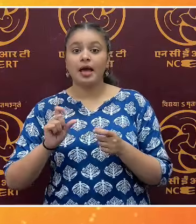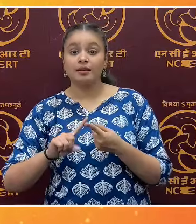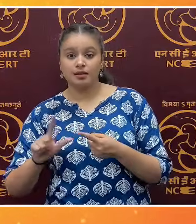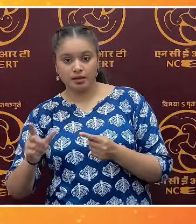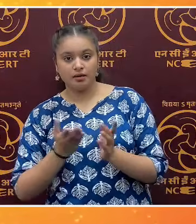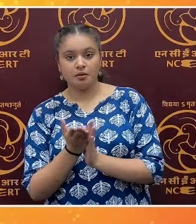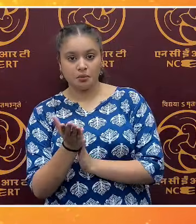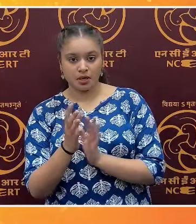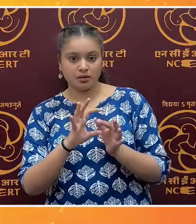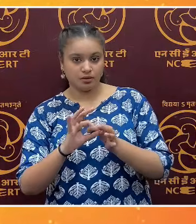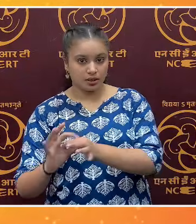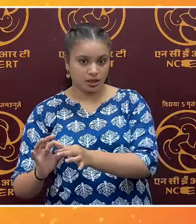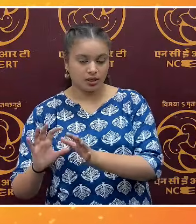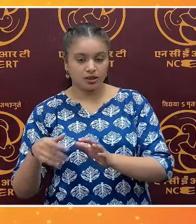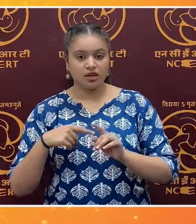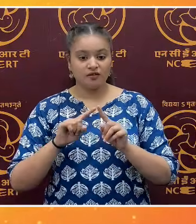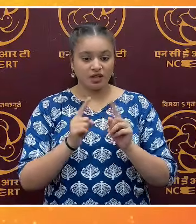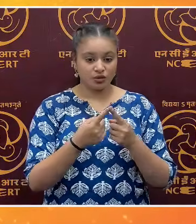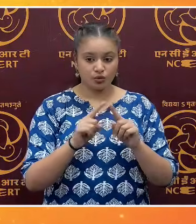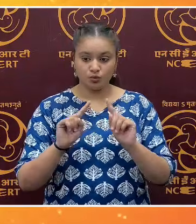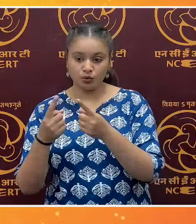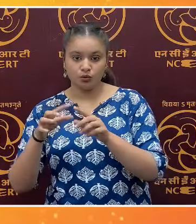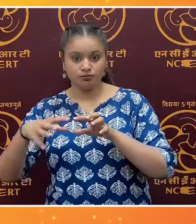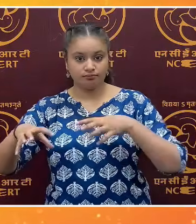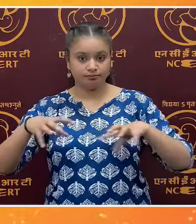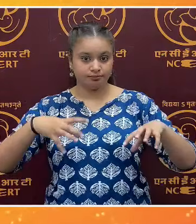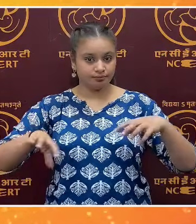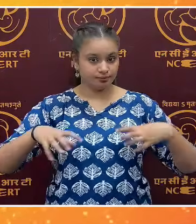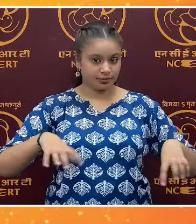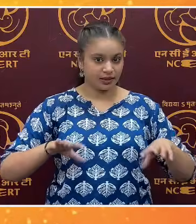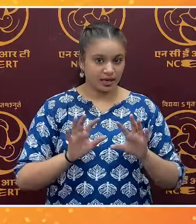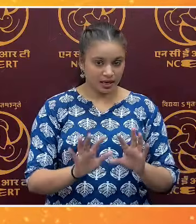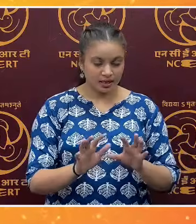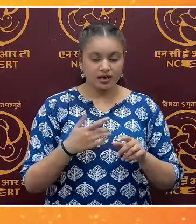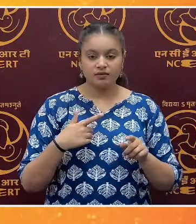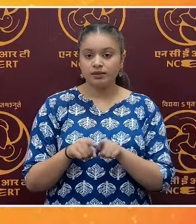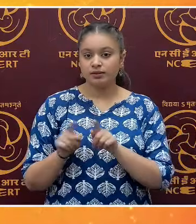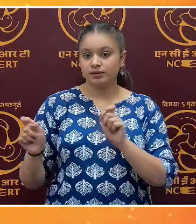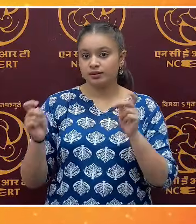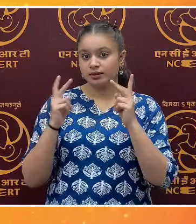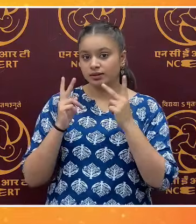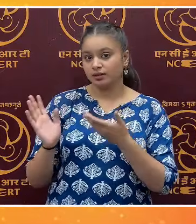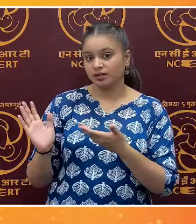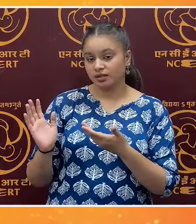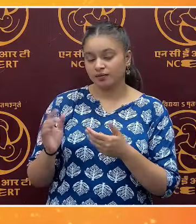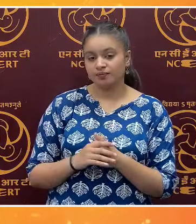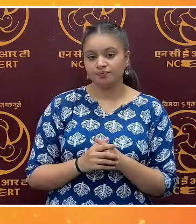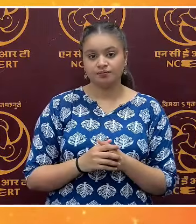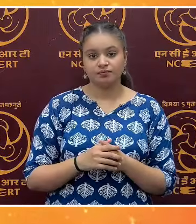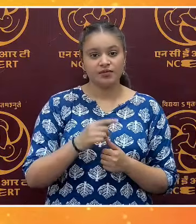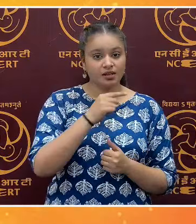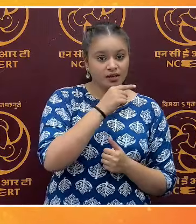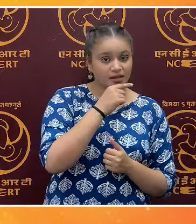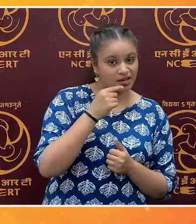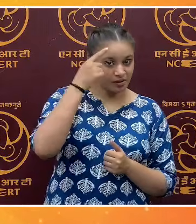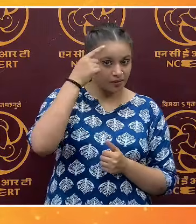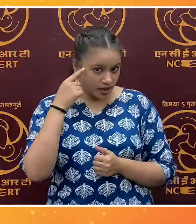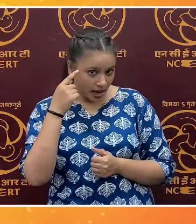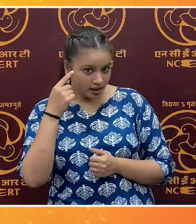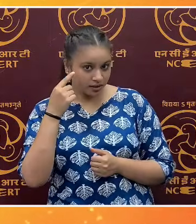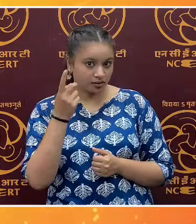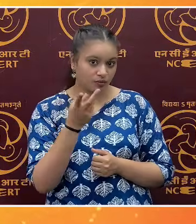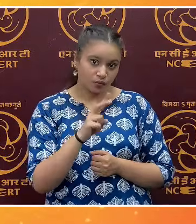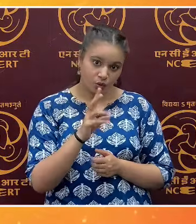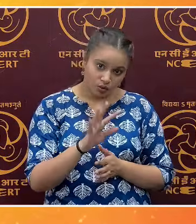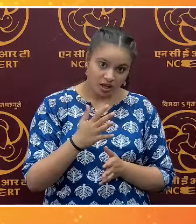parallel connection, and room wise it is distributed. So here you can see this neutral wire is there, live wire is there, earth wire is there,